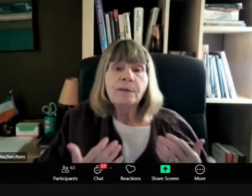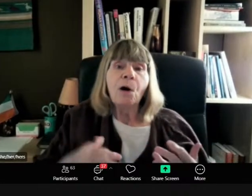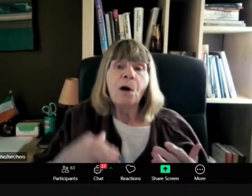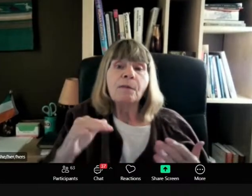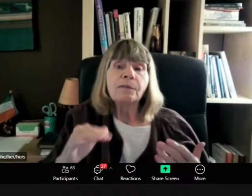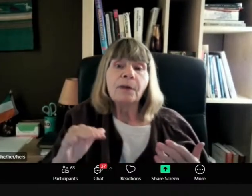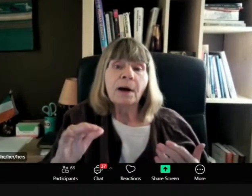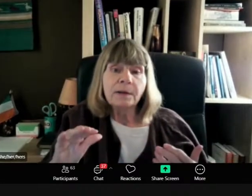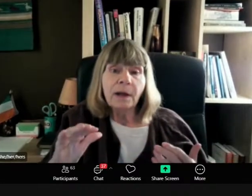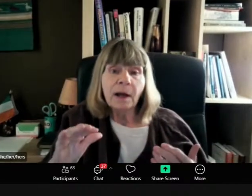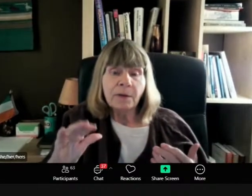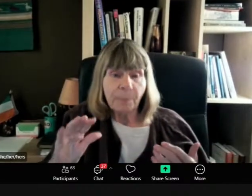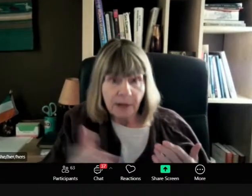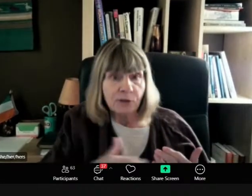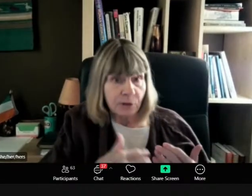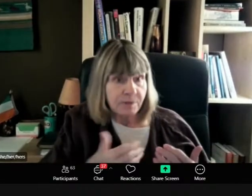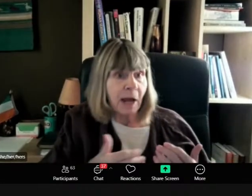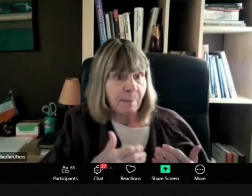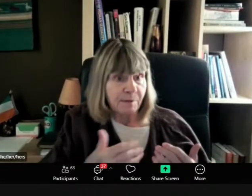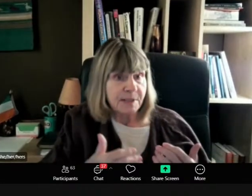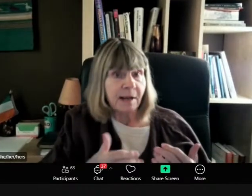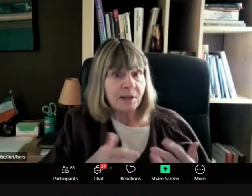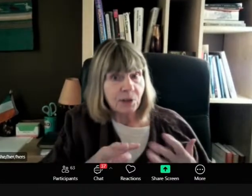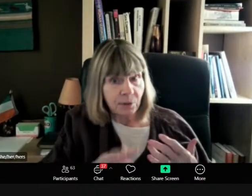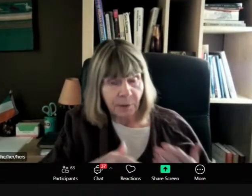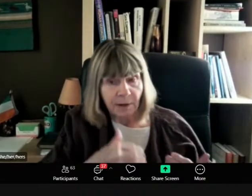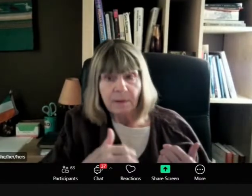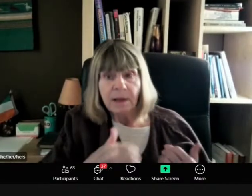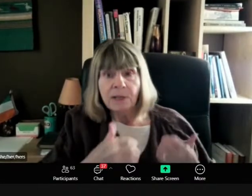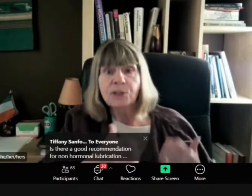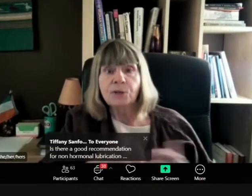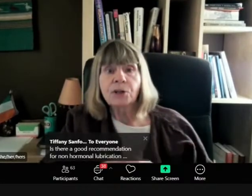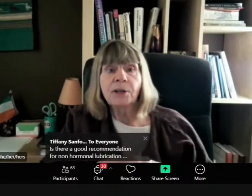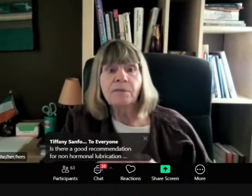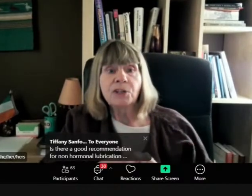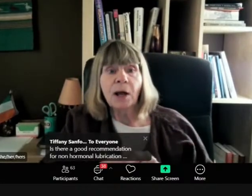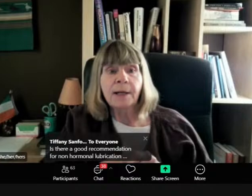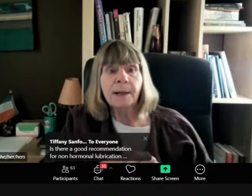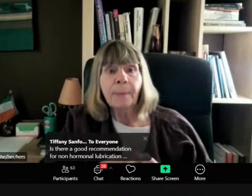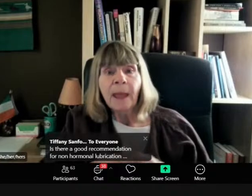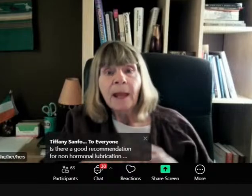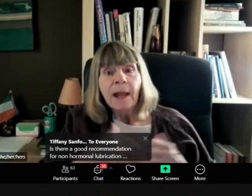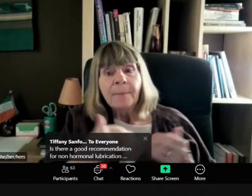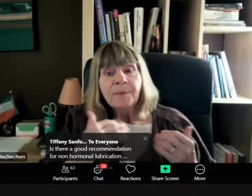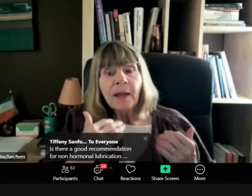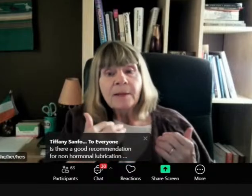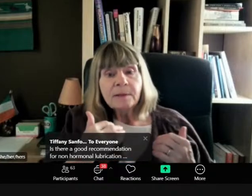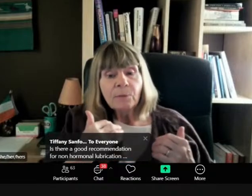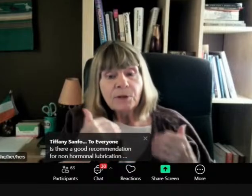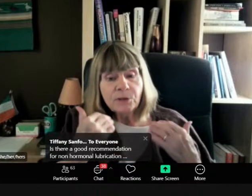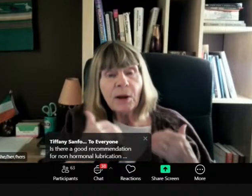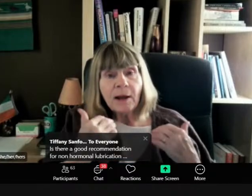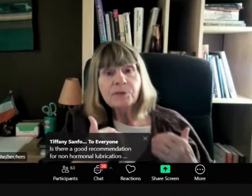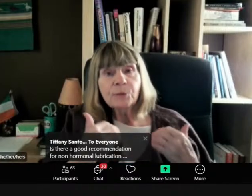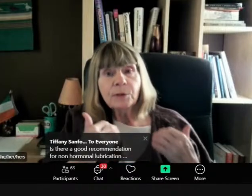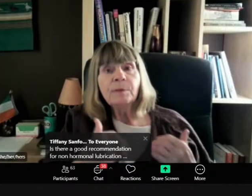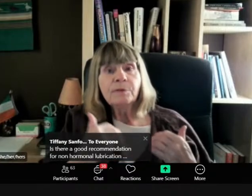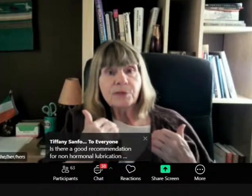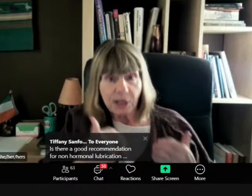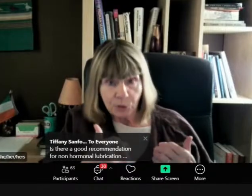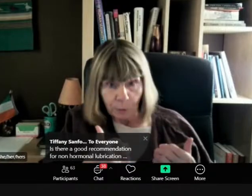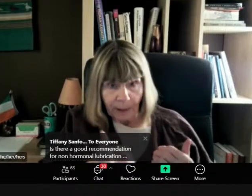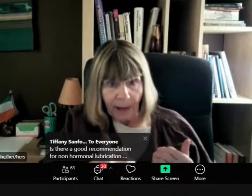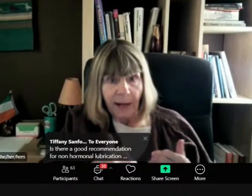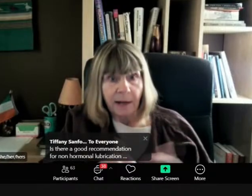could involve the penetrative type of sex, insertion in the vagina. And we do have treatment